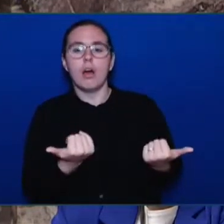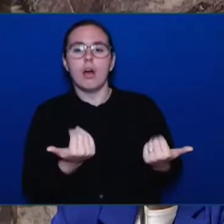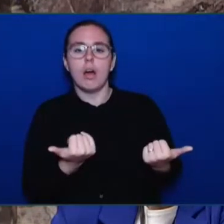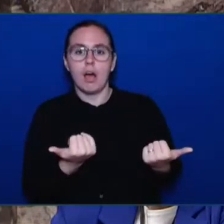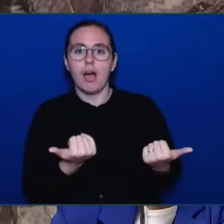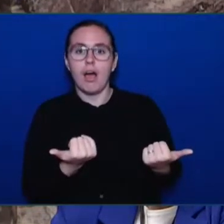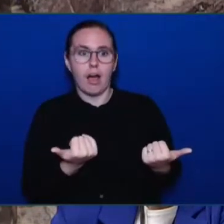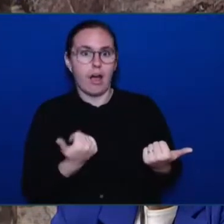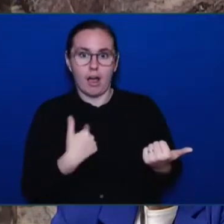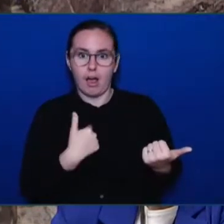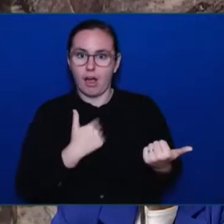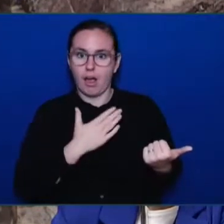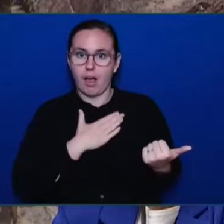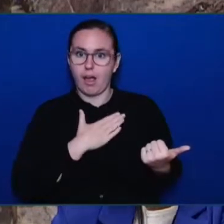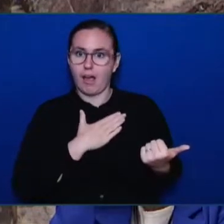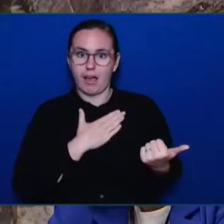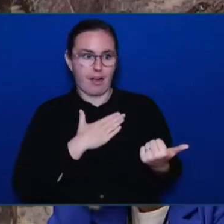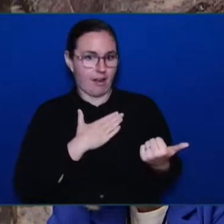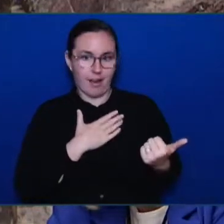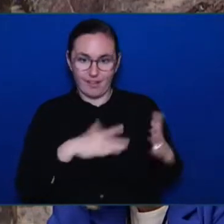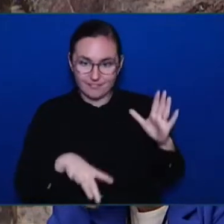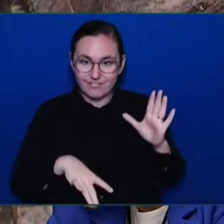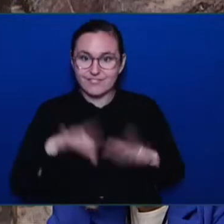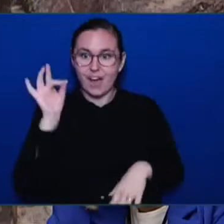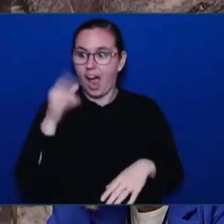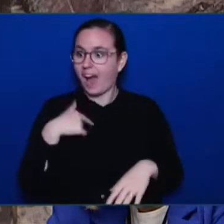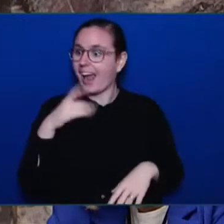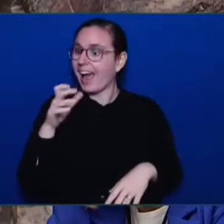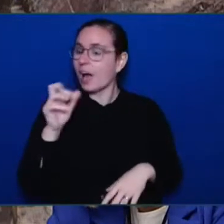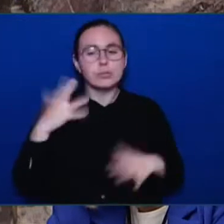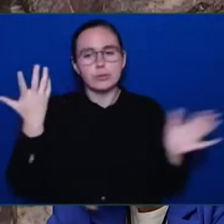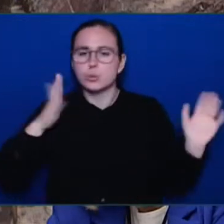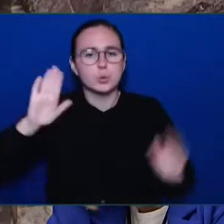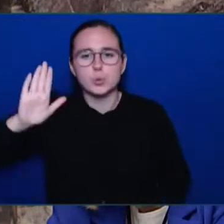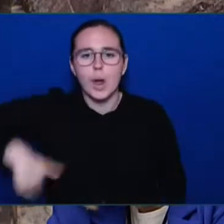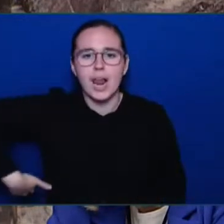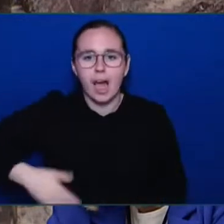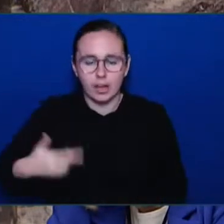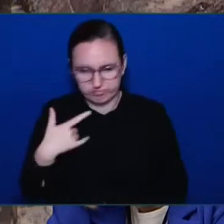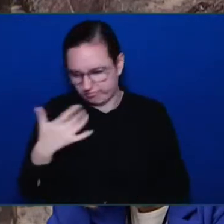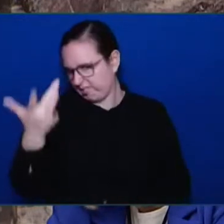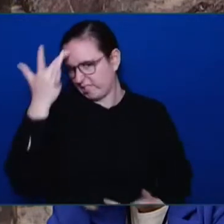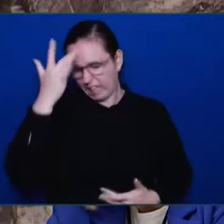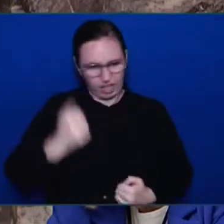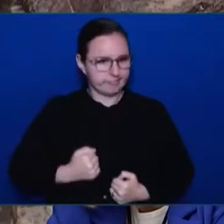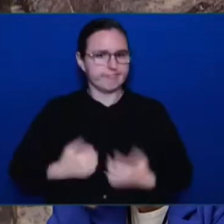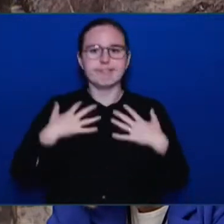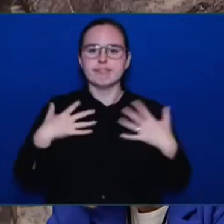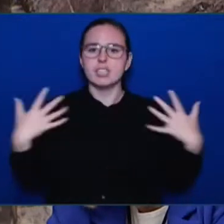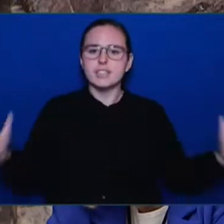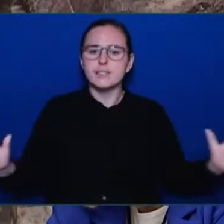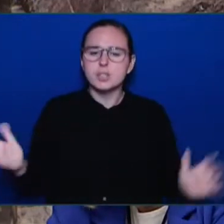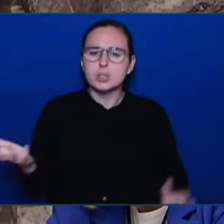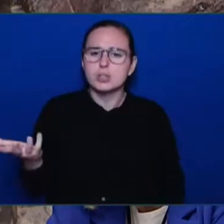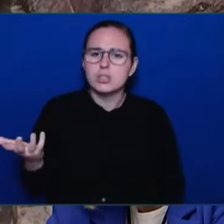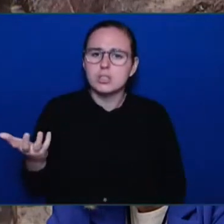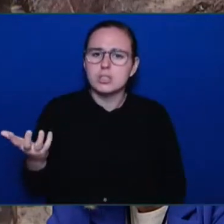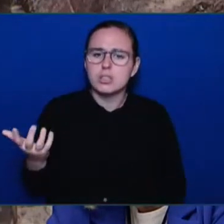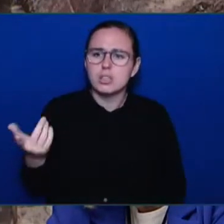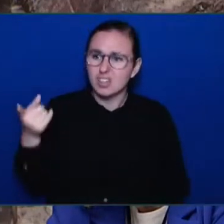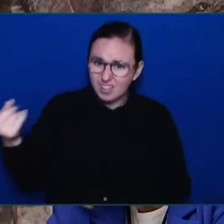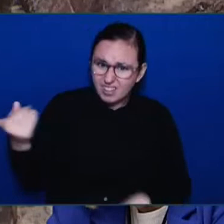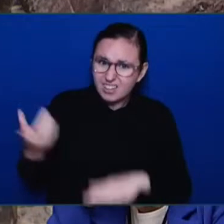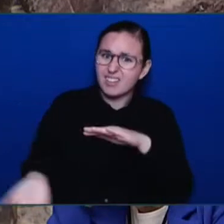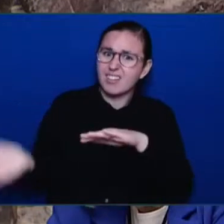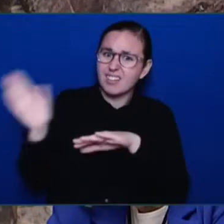minister do? He gets up and defends the spending, additional spending of $1 billion on administration in